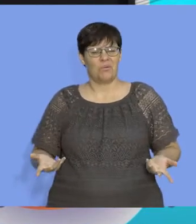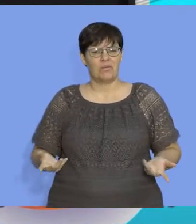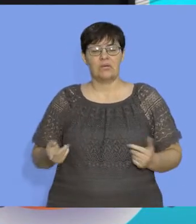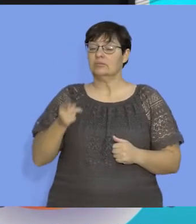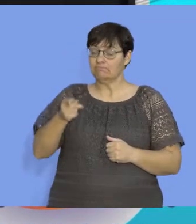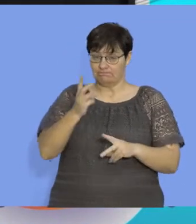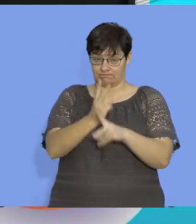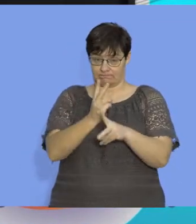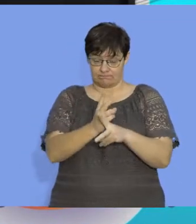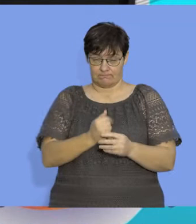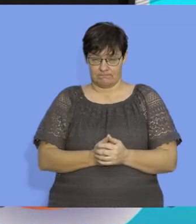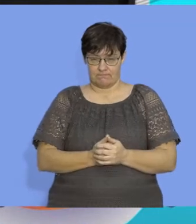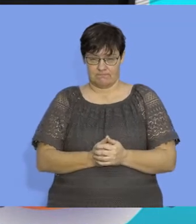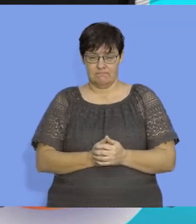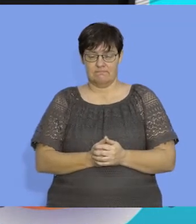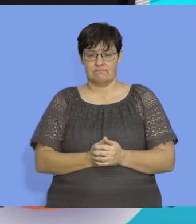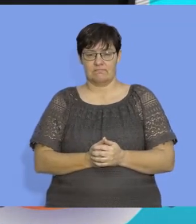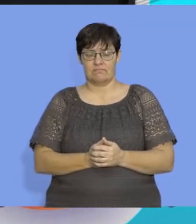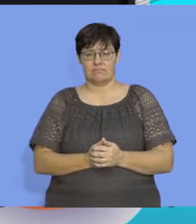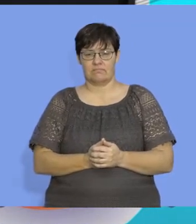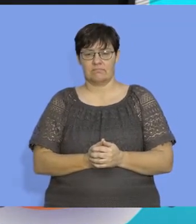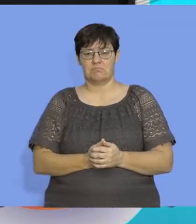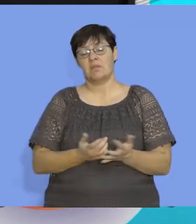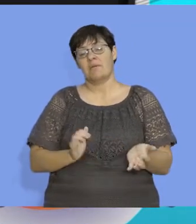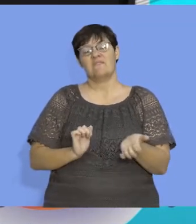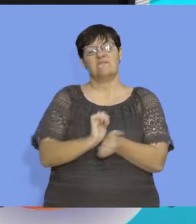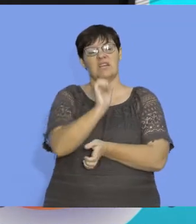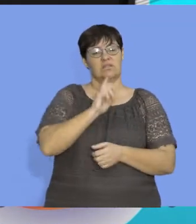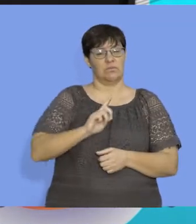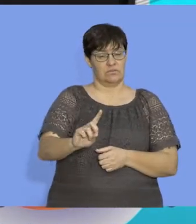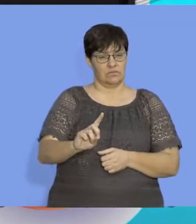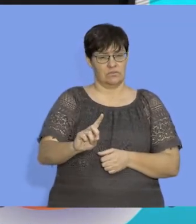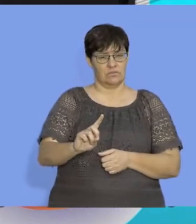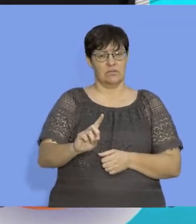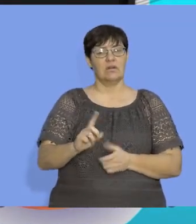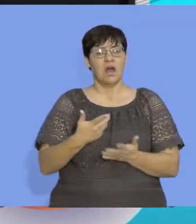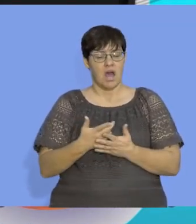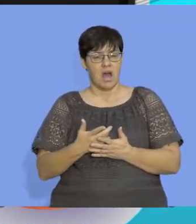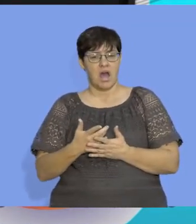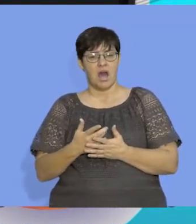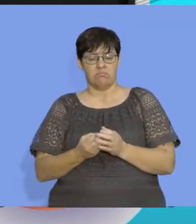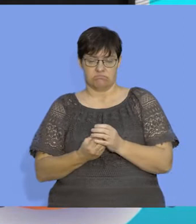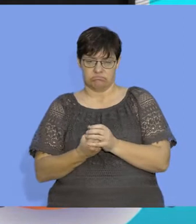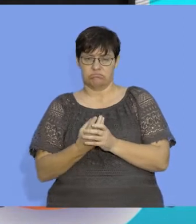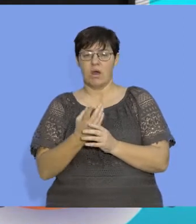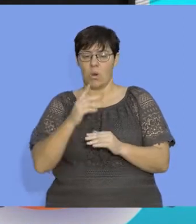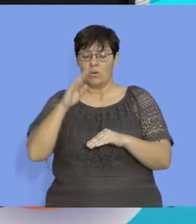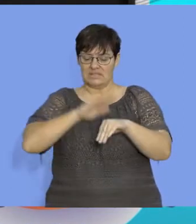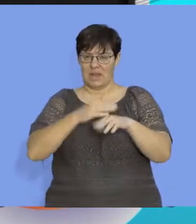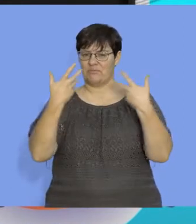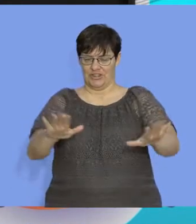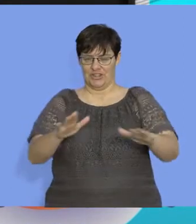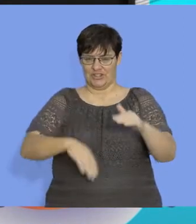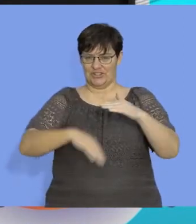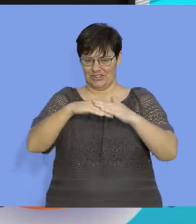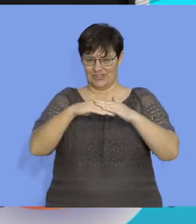example. A fixed deposit that is maturing, right? That money is coming into,